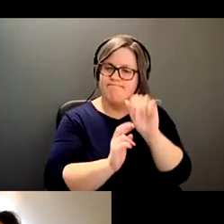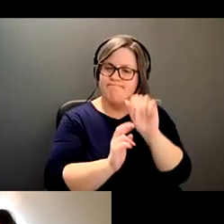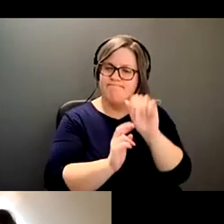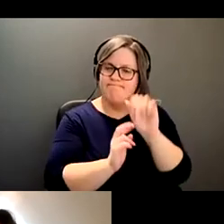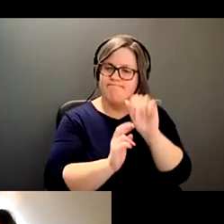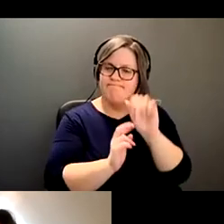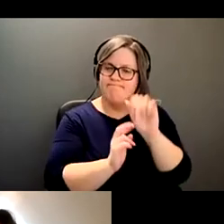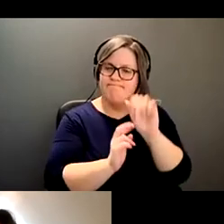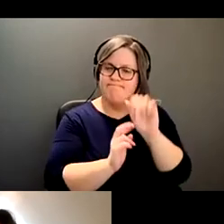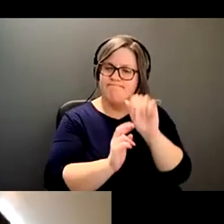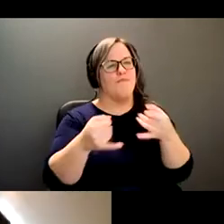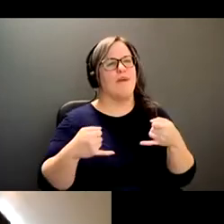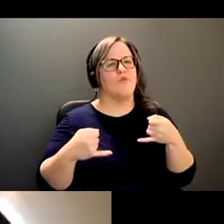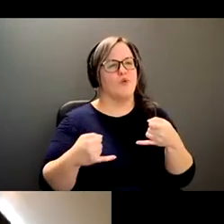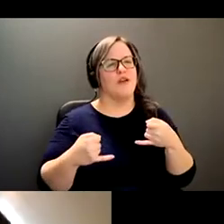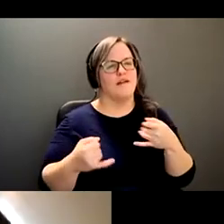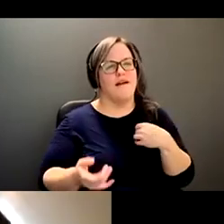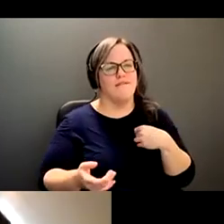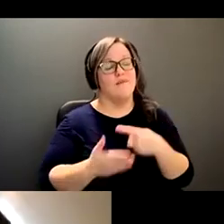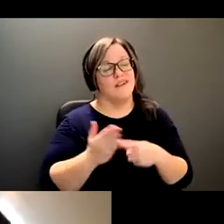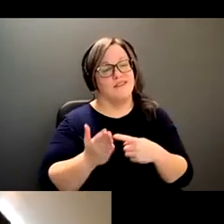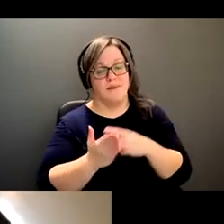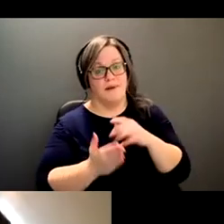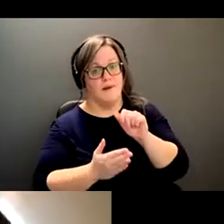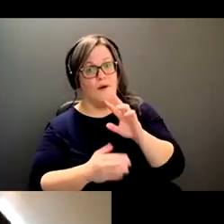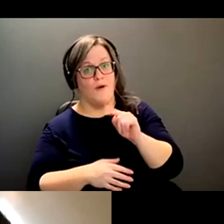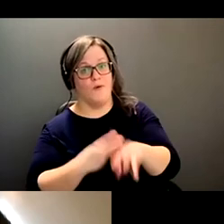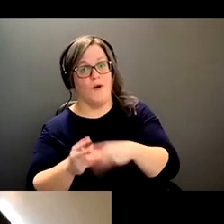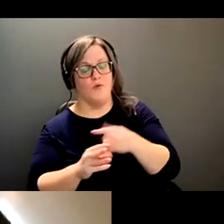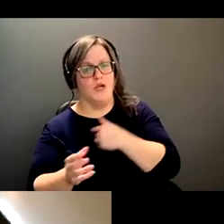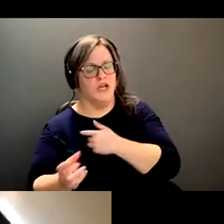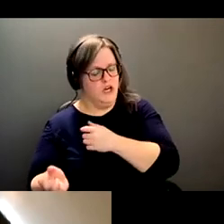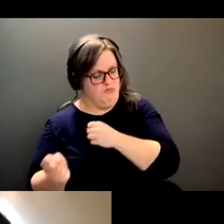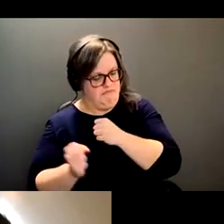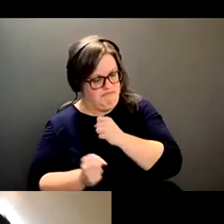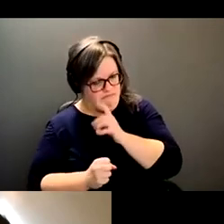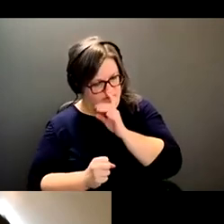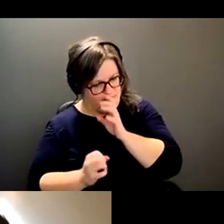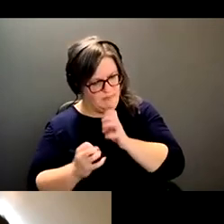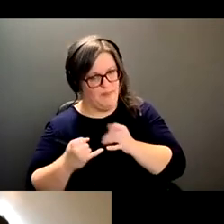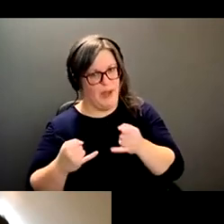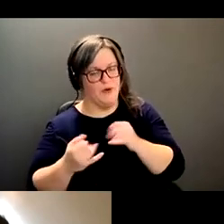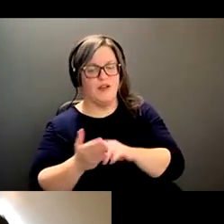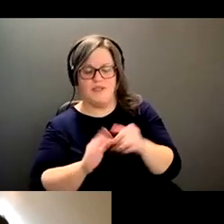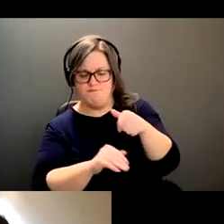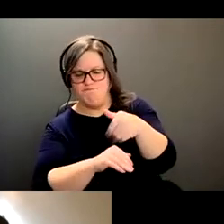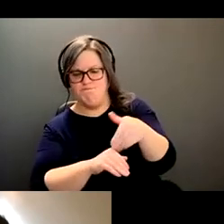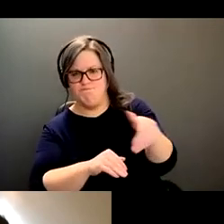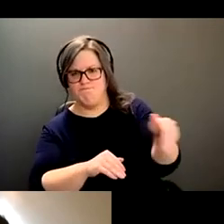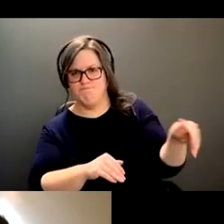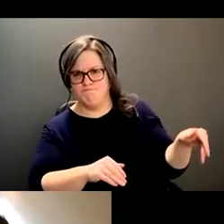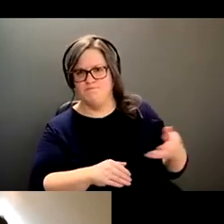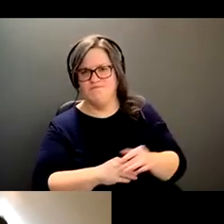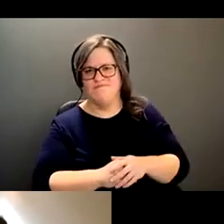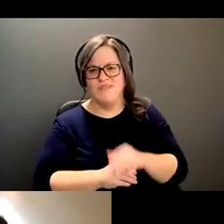there are these boundaries. I think sometimes, yeah, we in the art world, we kind of tend to overdo these boundaries that almost then become exclusive to